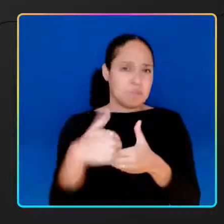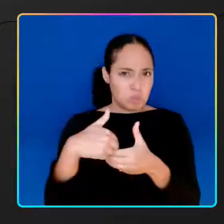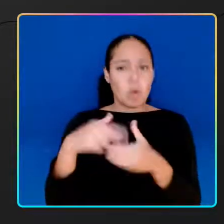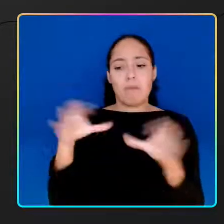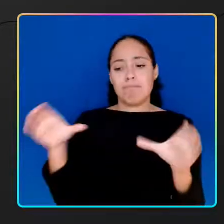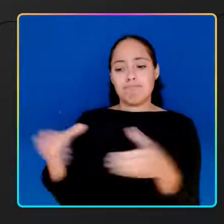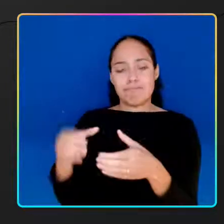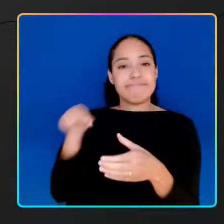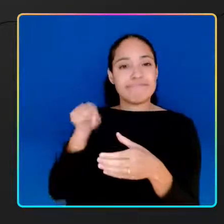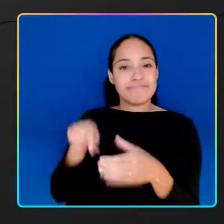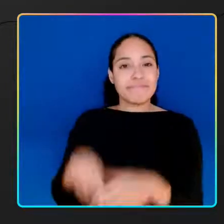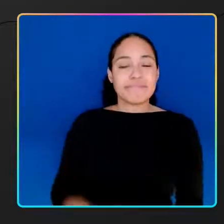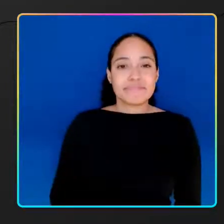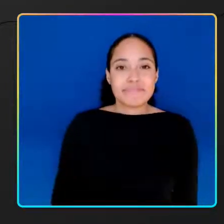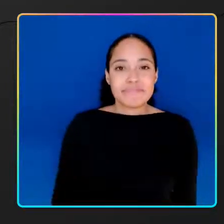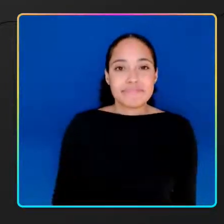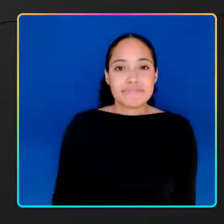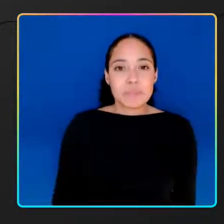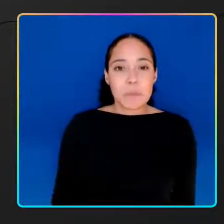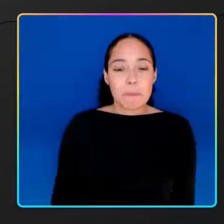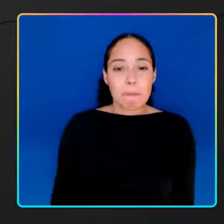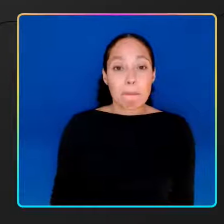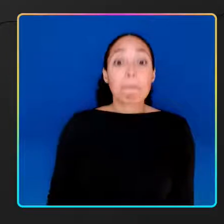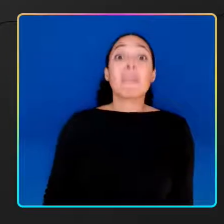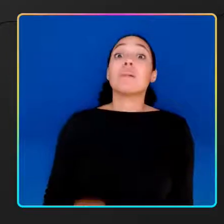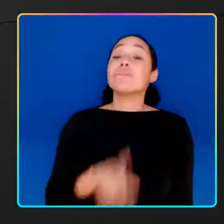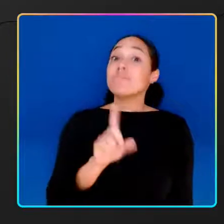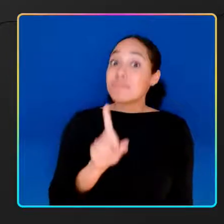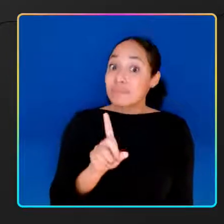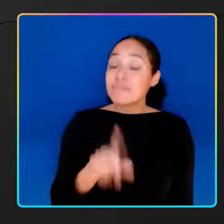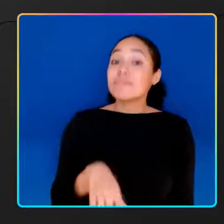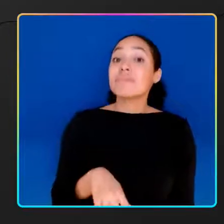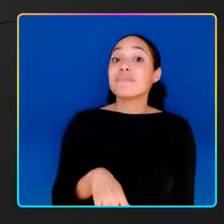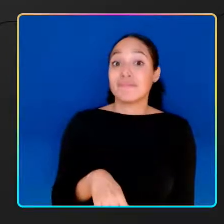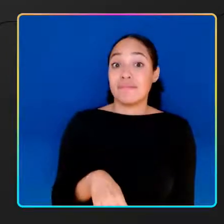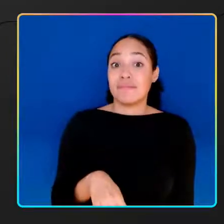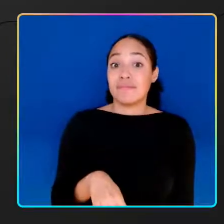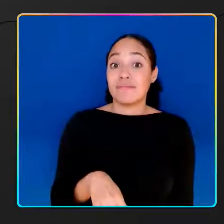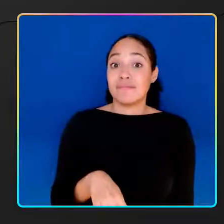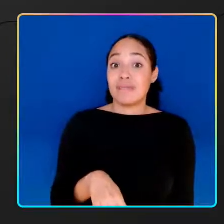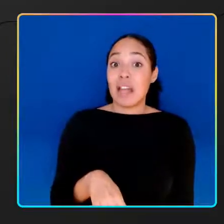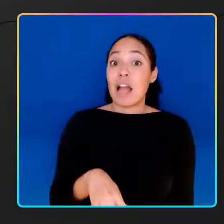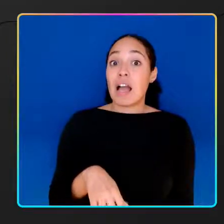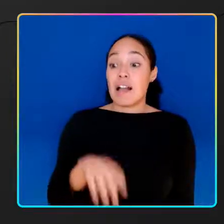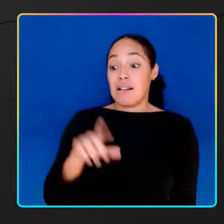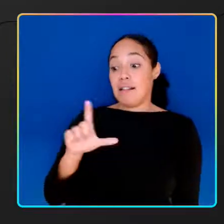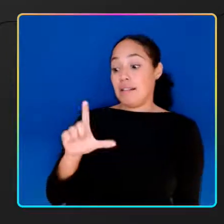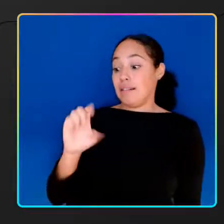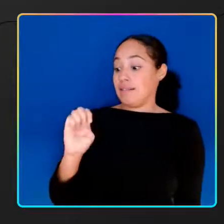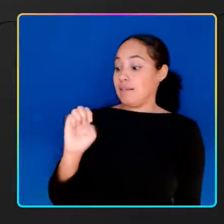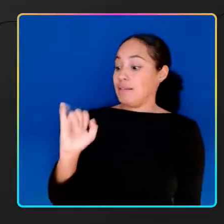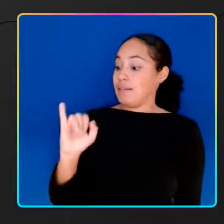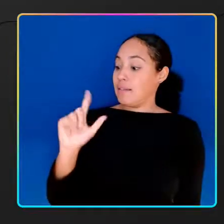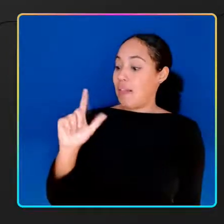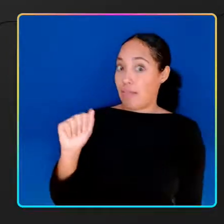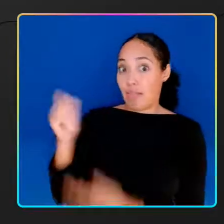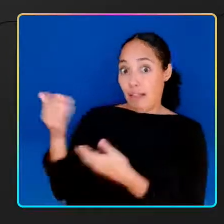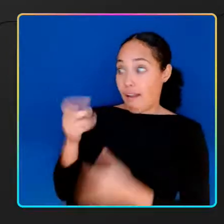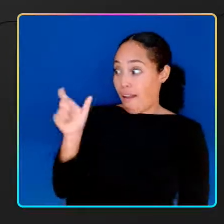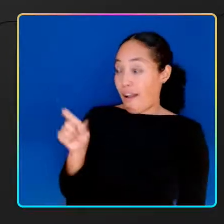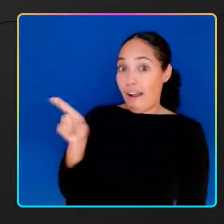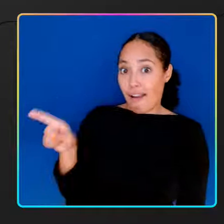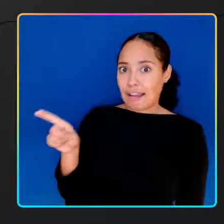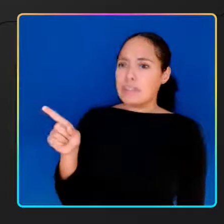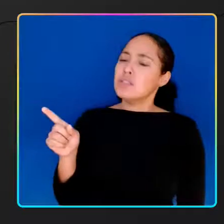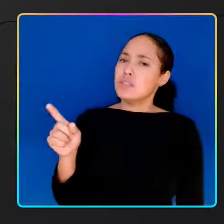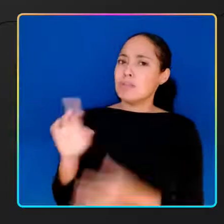Also, wanted to call out, there's a few different technologies that Layla mentioned. So Azure Machine Learning Designer was a